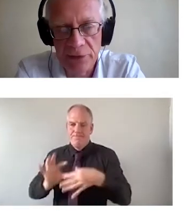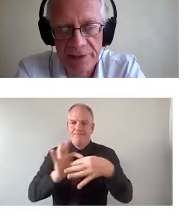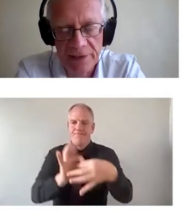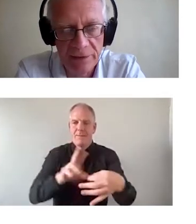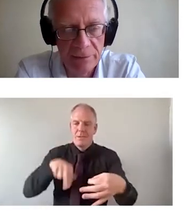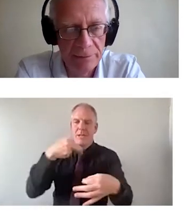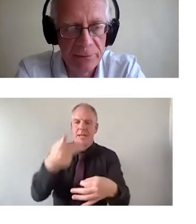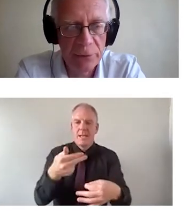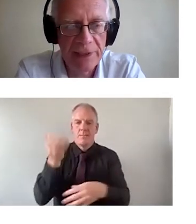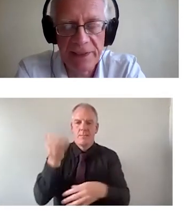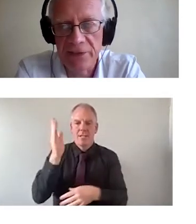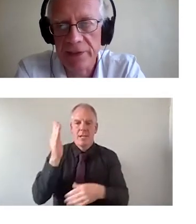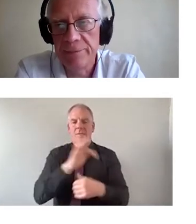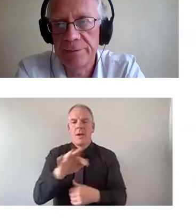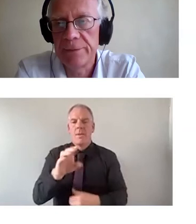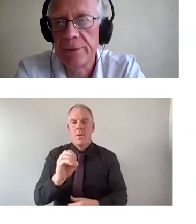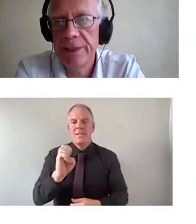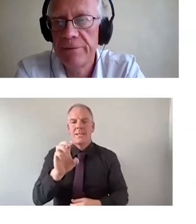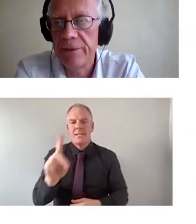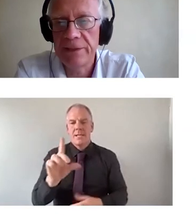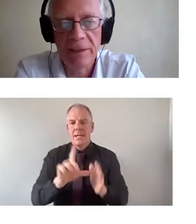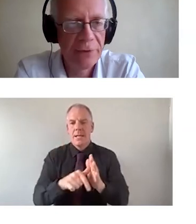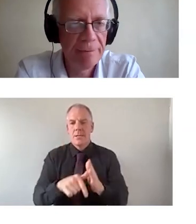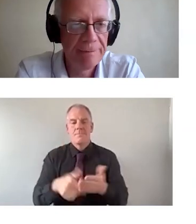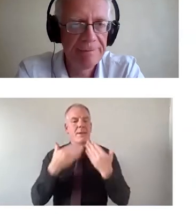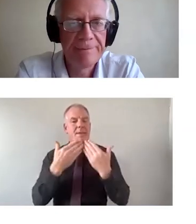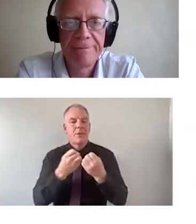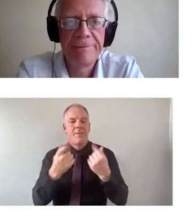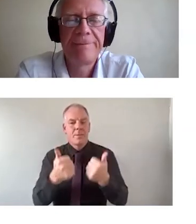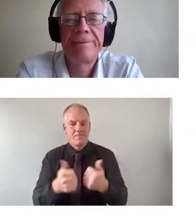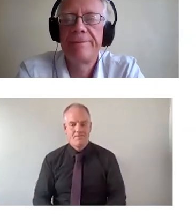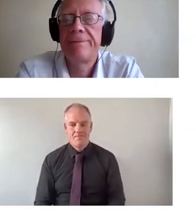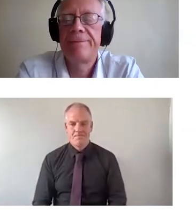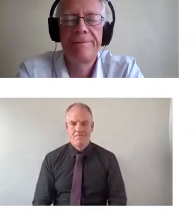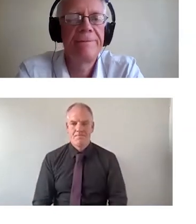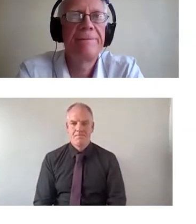by the OECD, looking at that side. Okay, thanks, Eilish.